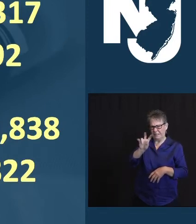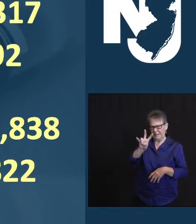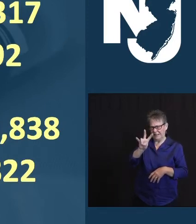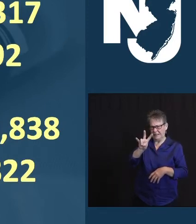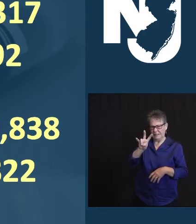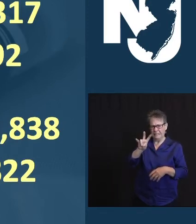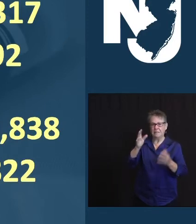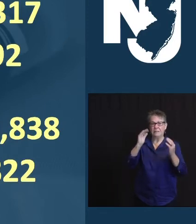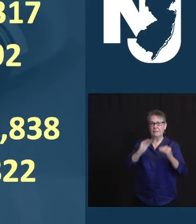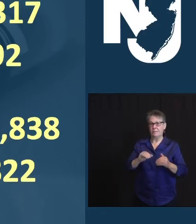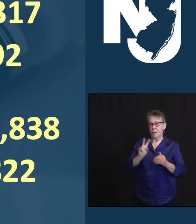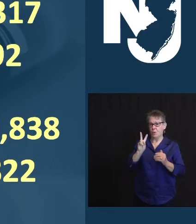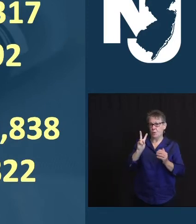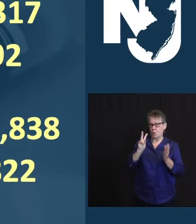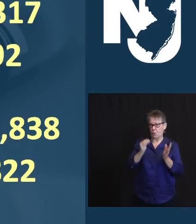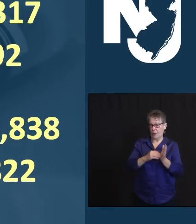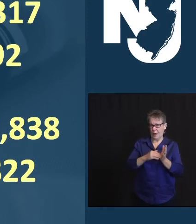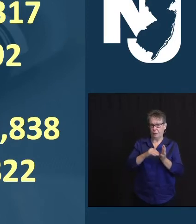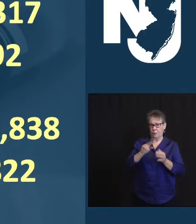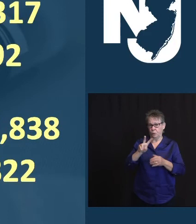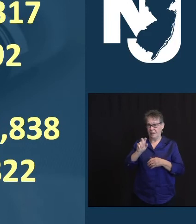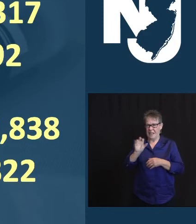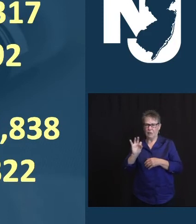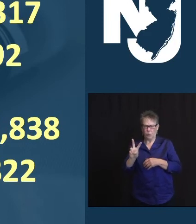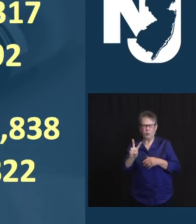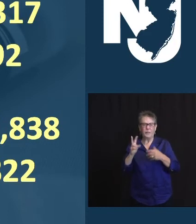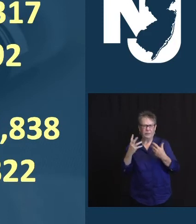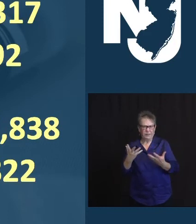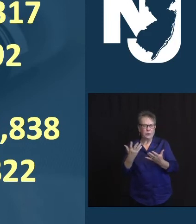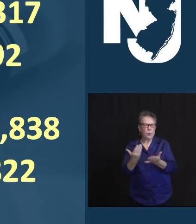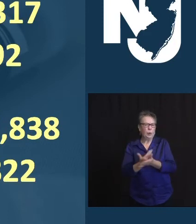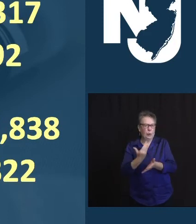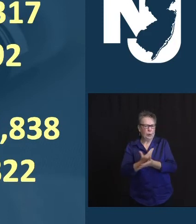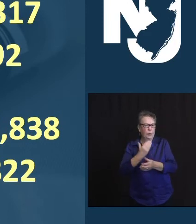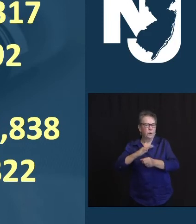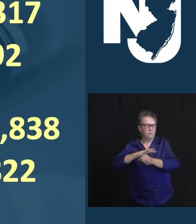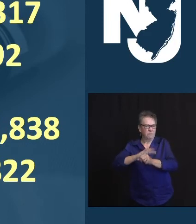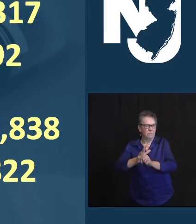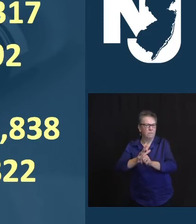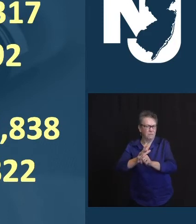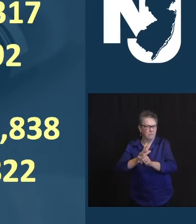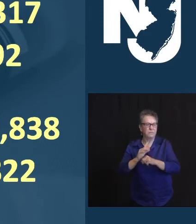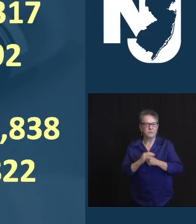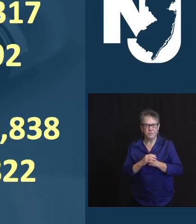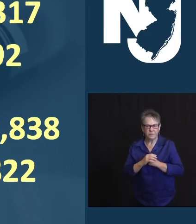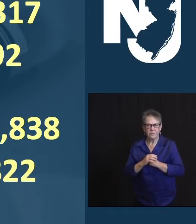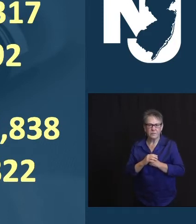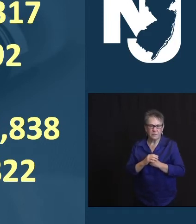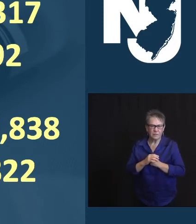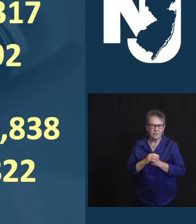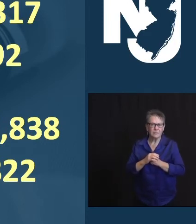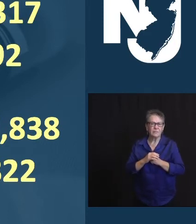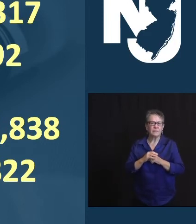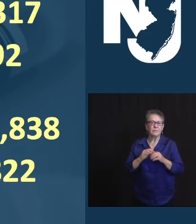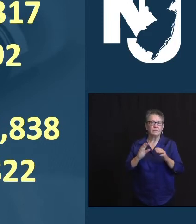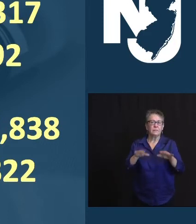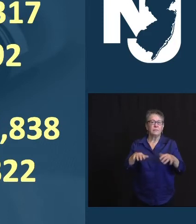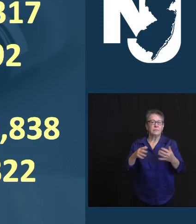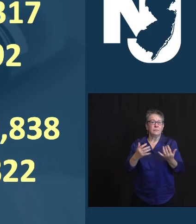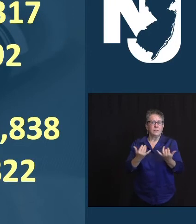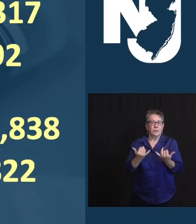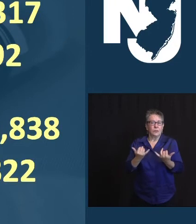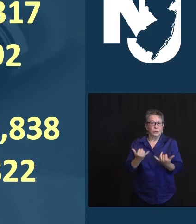494,317 confirmed cases. Today is 10 months to the day since we had our first confirmed positive case. And